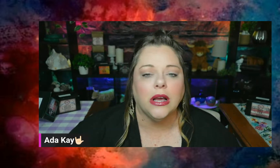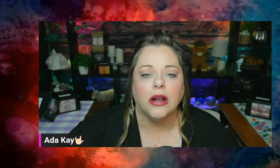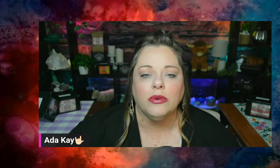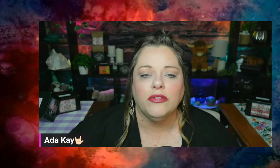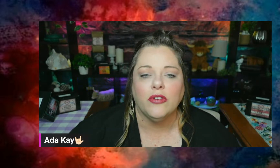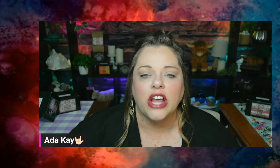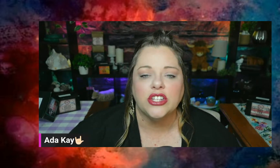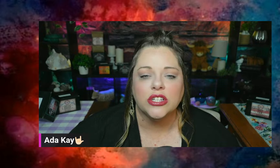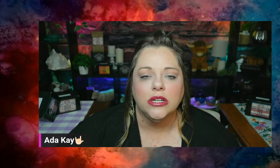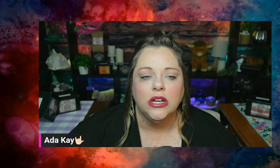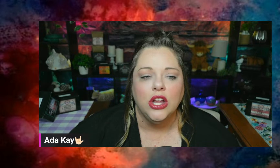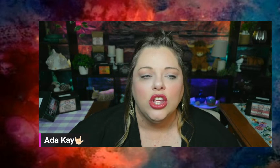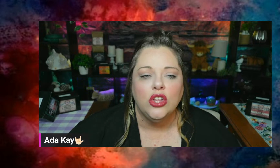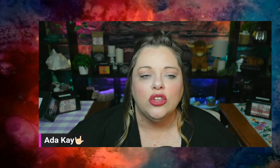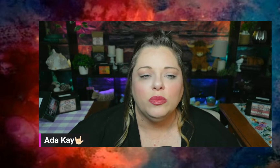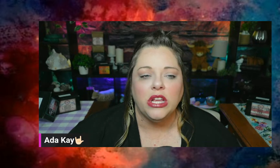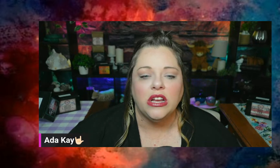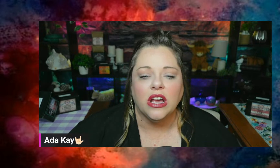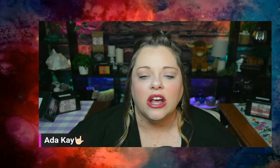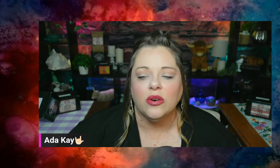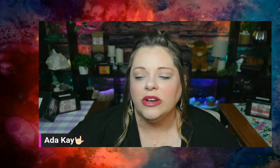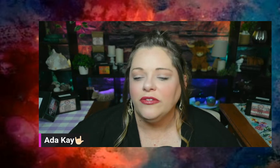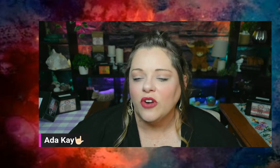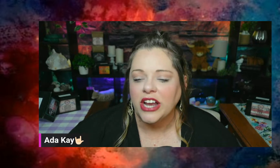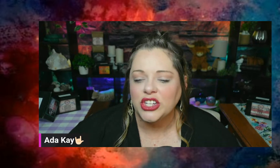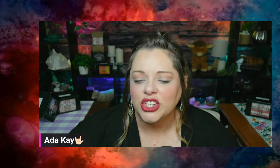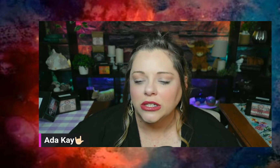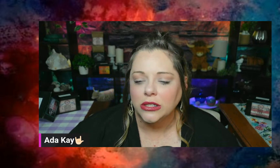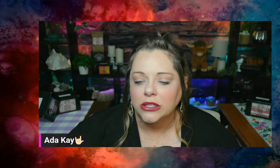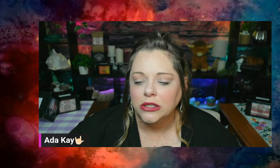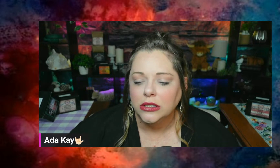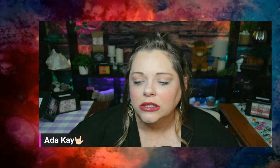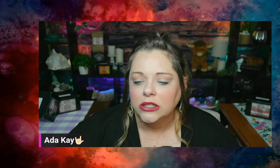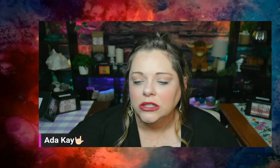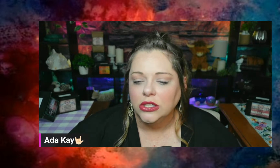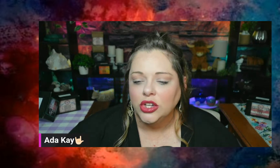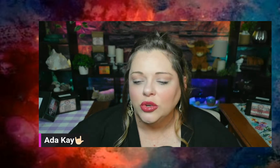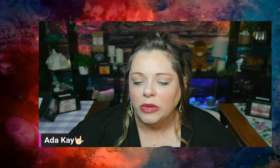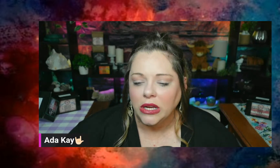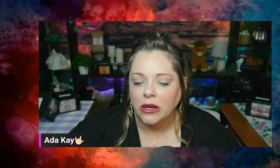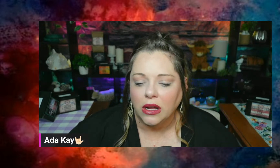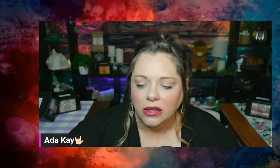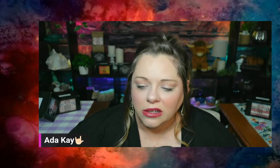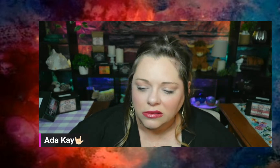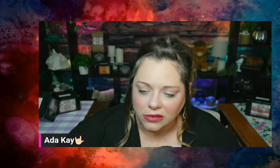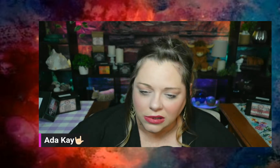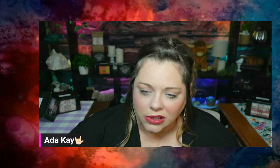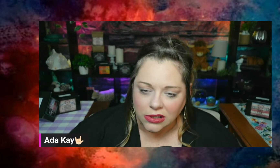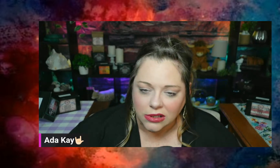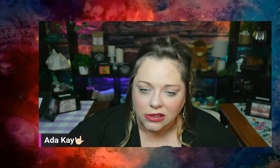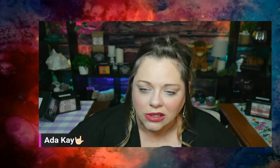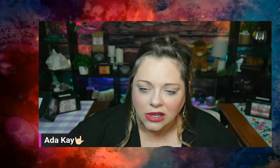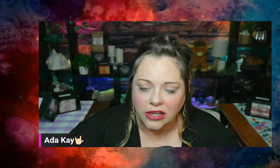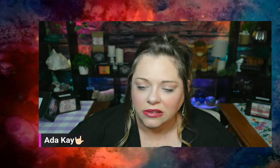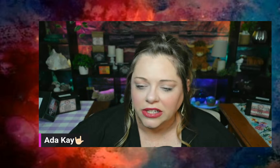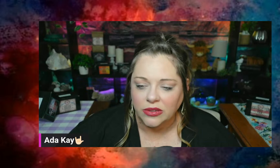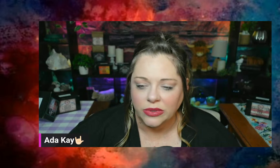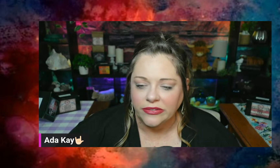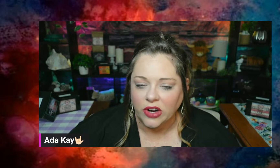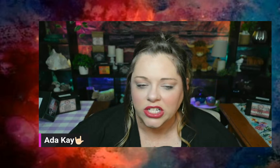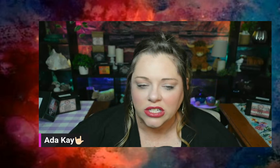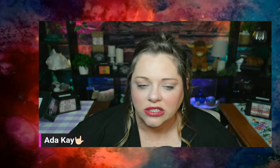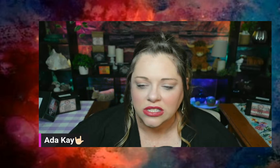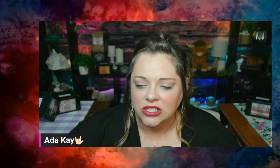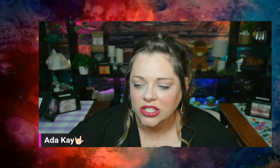you mean I gotta refresh? You mean I gotta refresh? You mean really? I don't like